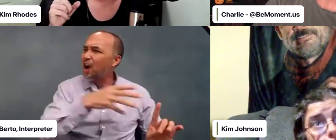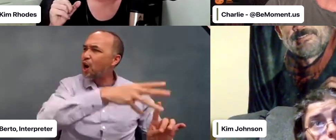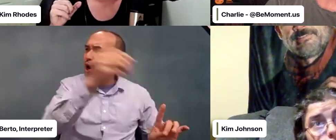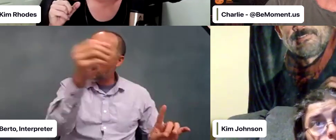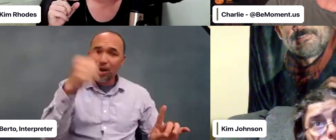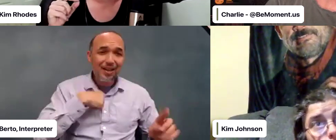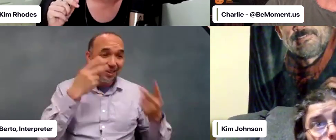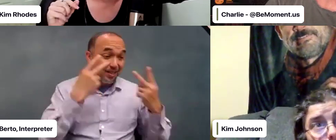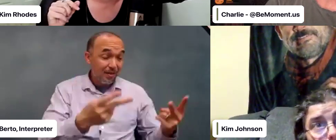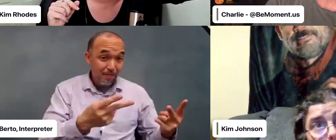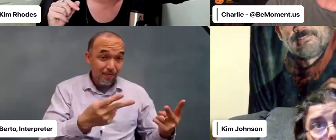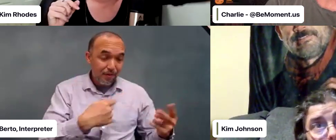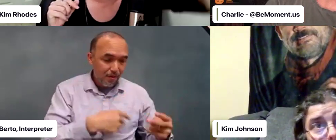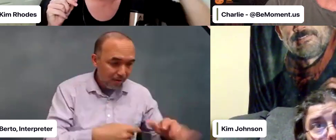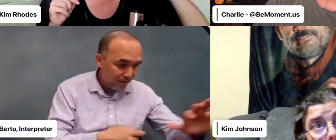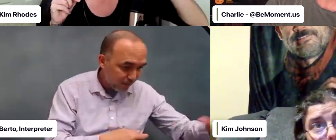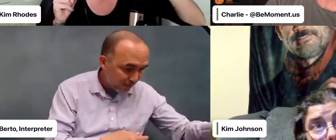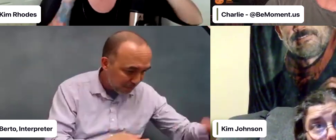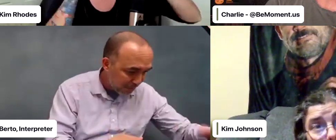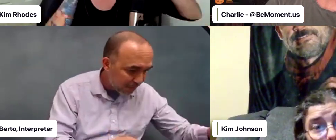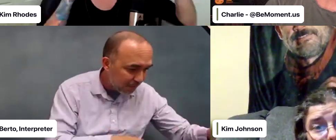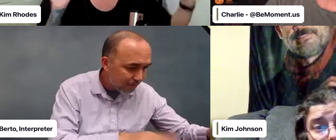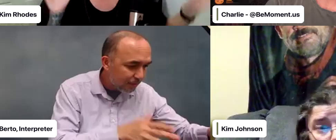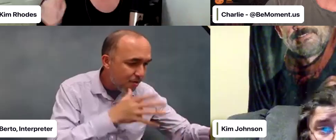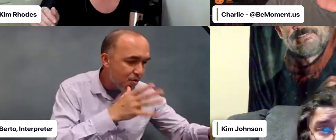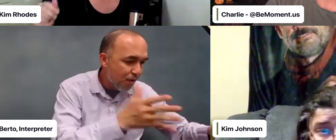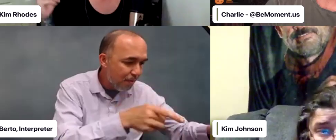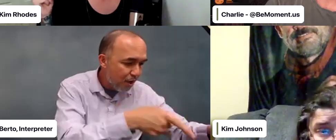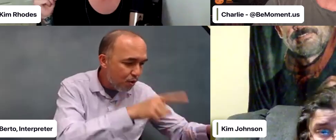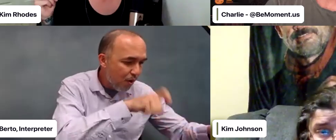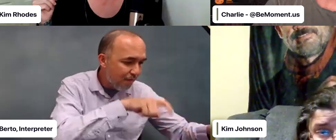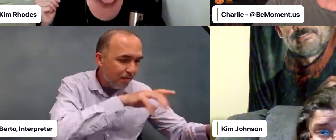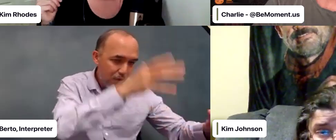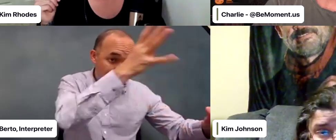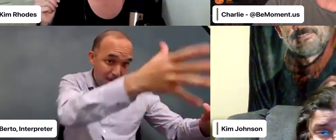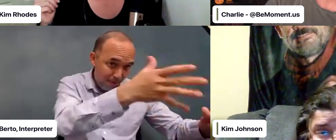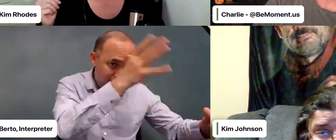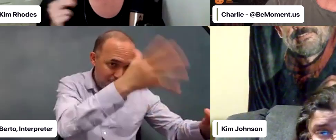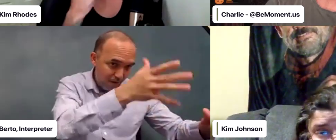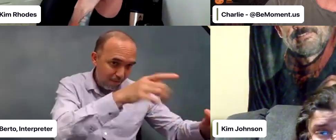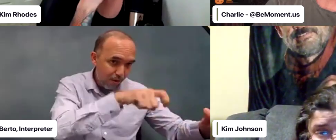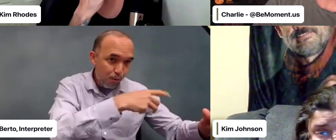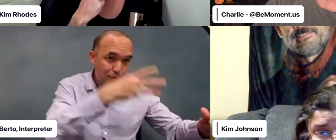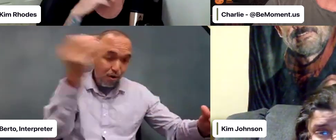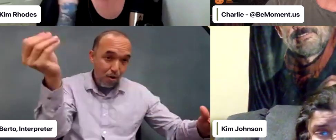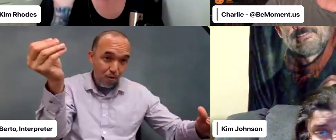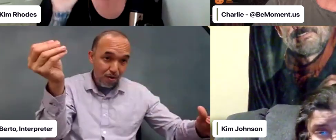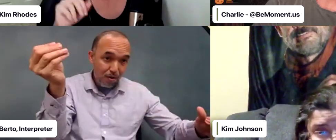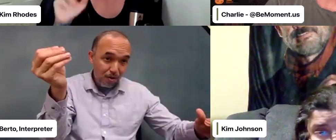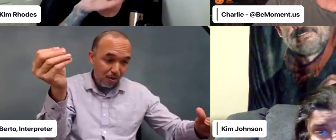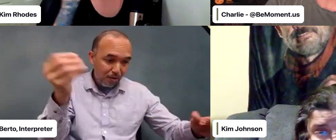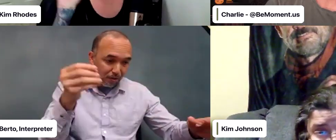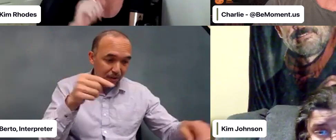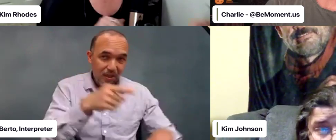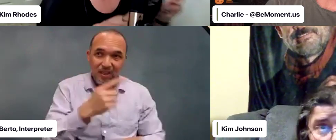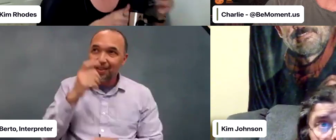head and I said, "Grandpa, you got to go." And I'm going to take my glasses off. And he went, and when he opened his eyes again, he was gone. It